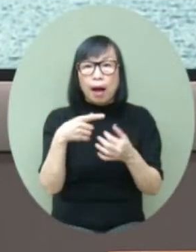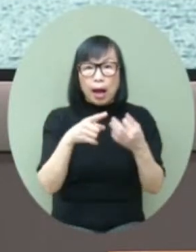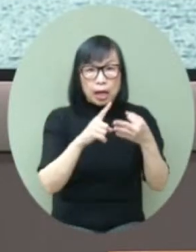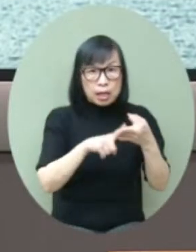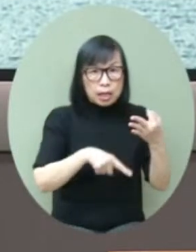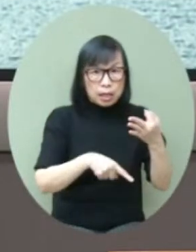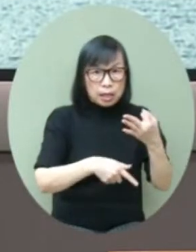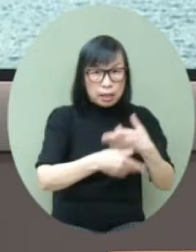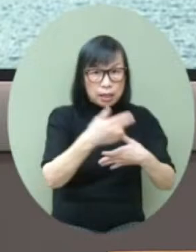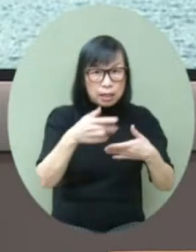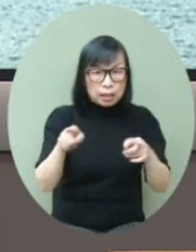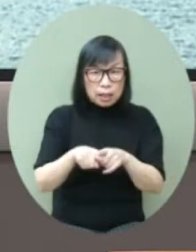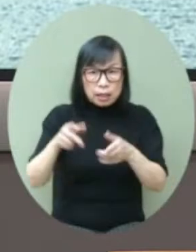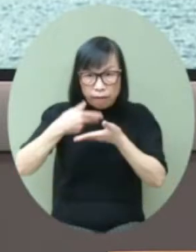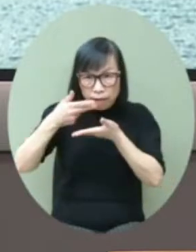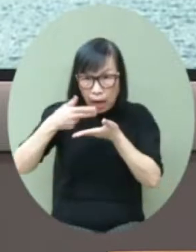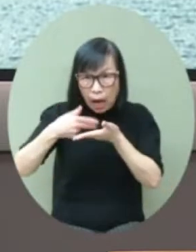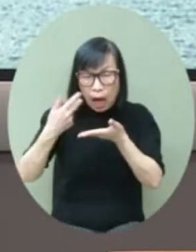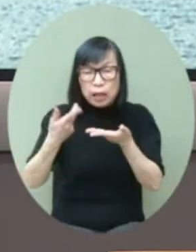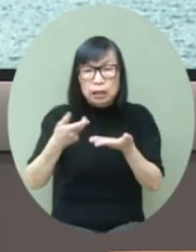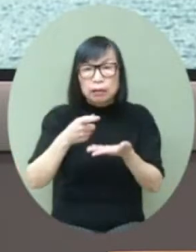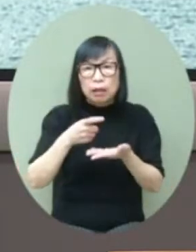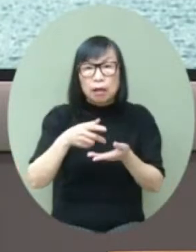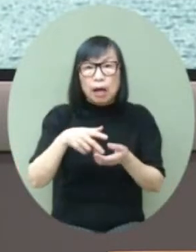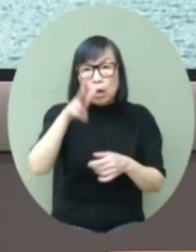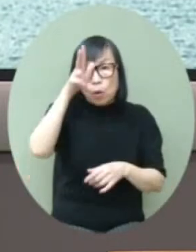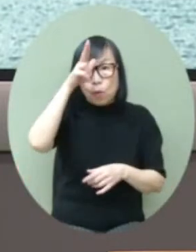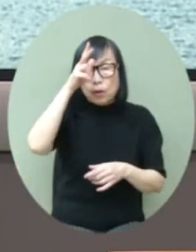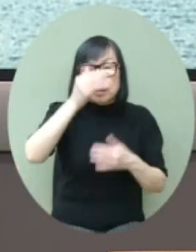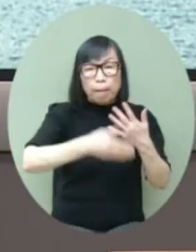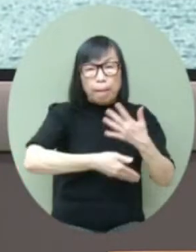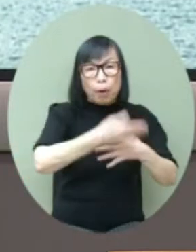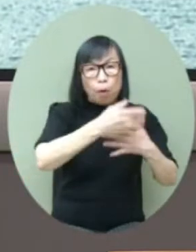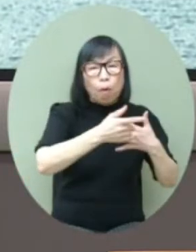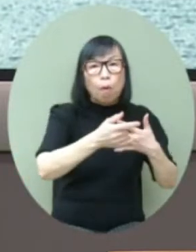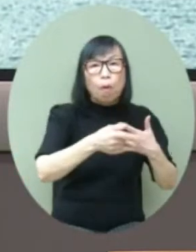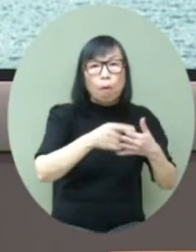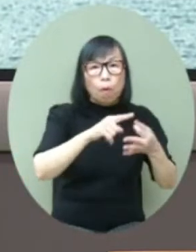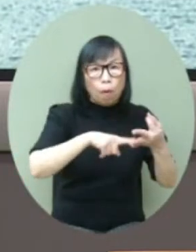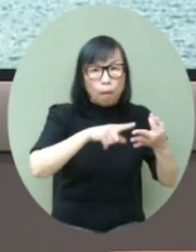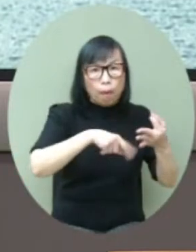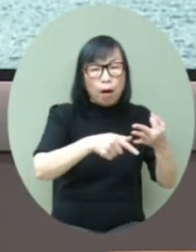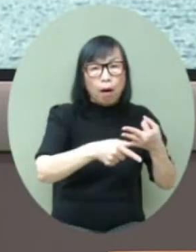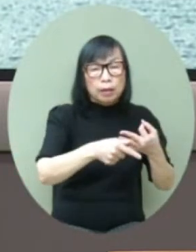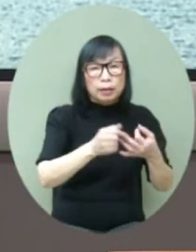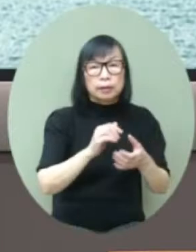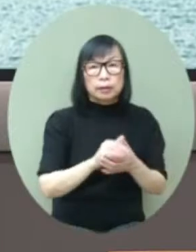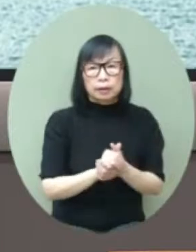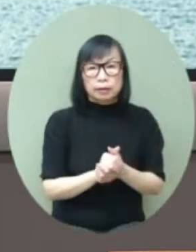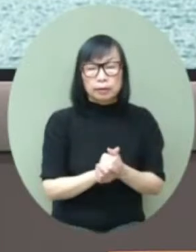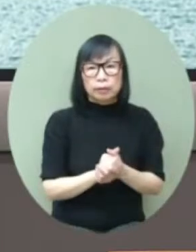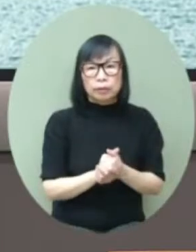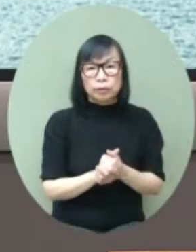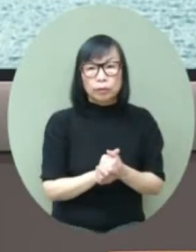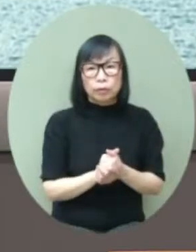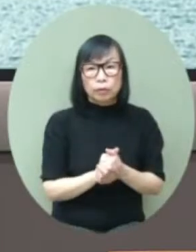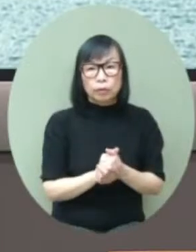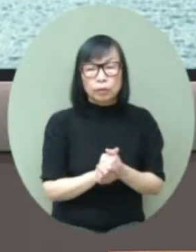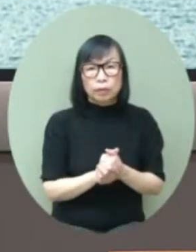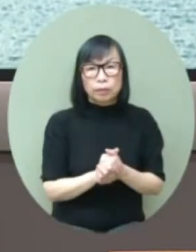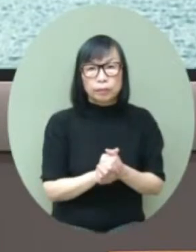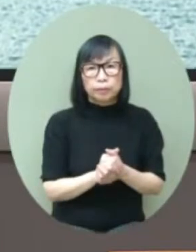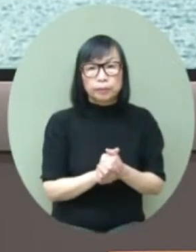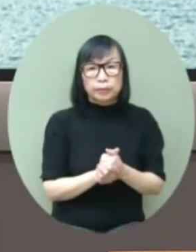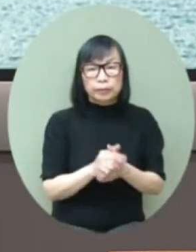12806 at a restaurant, at the Fu Hin restaurant, which is located on the 6th floor of Windsor House